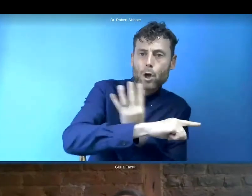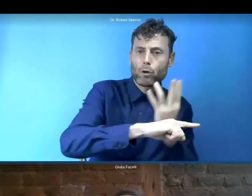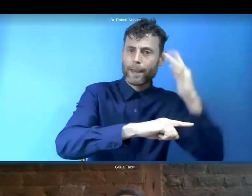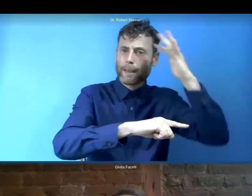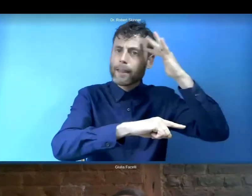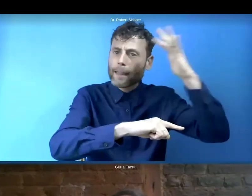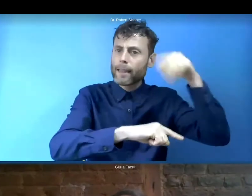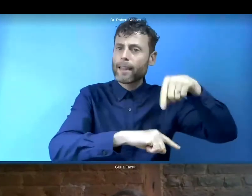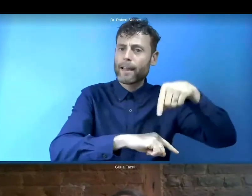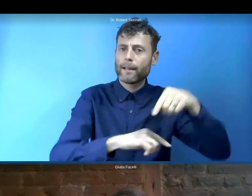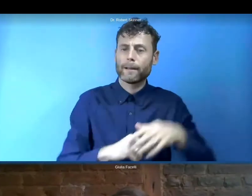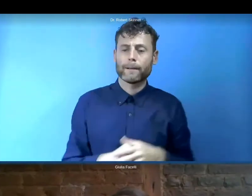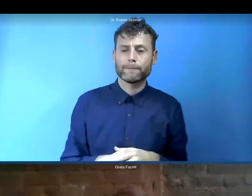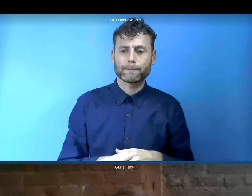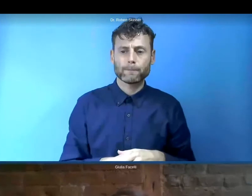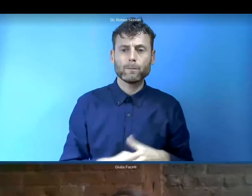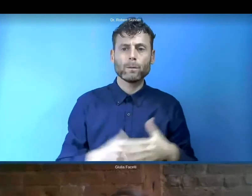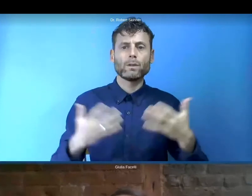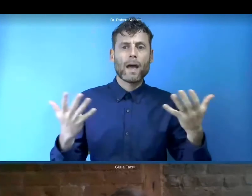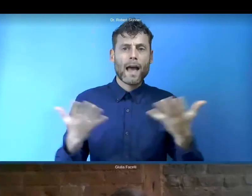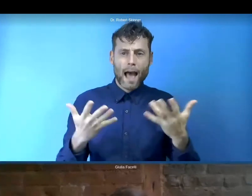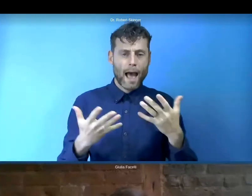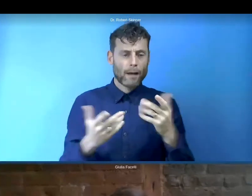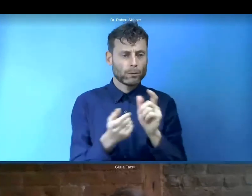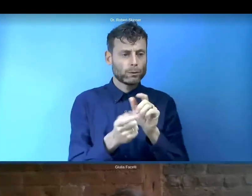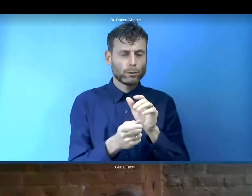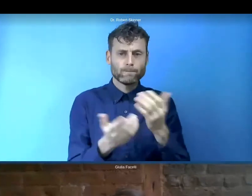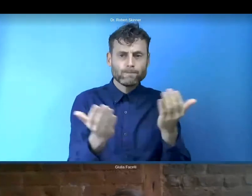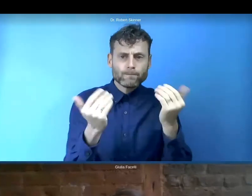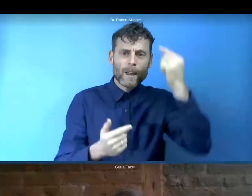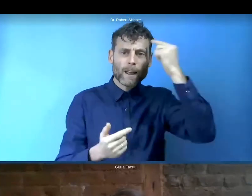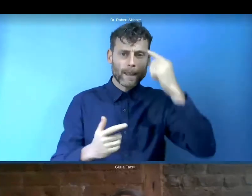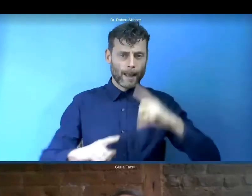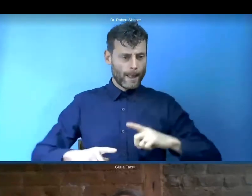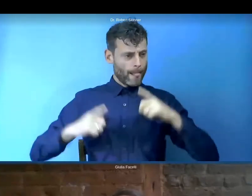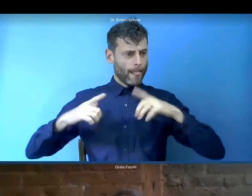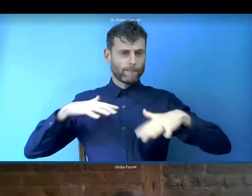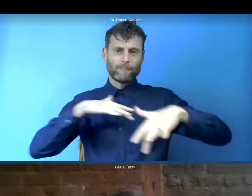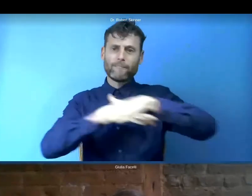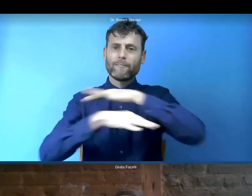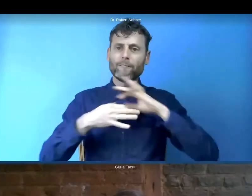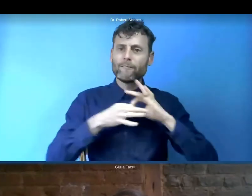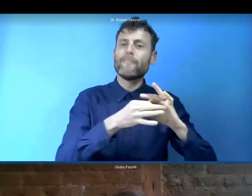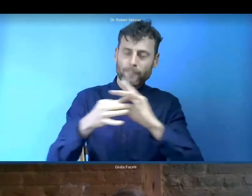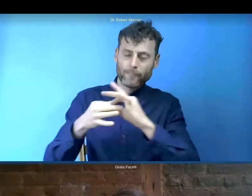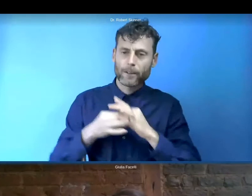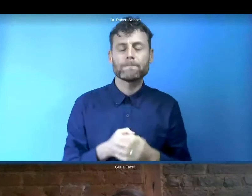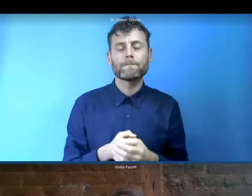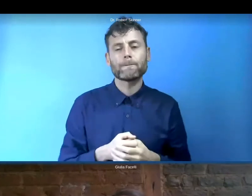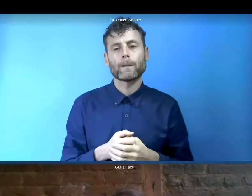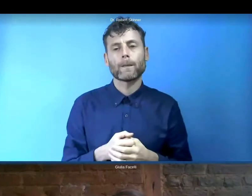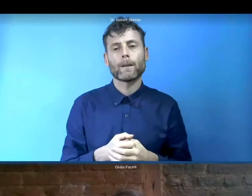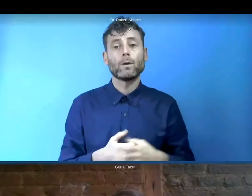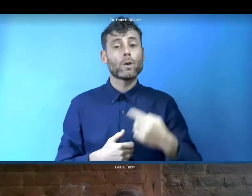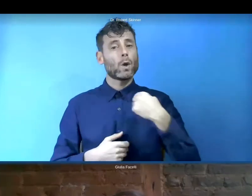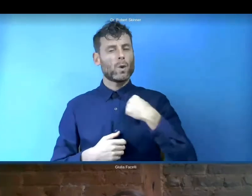to live and in the cities, but also to look at heritage. If we consider that we have estimated that an average